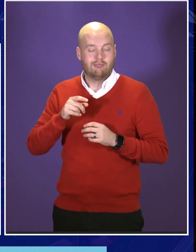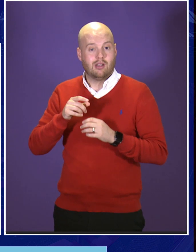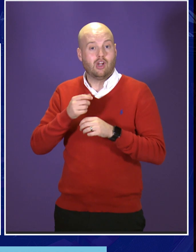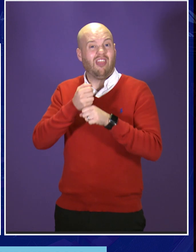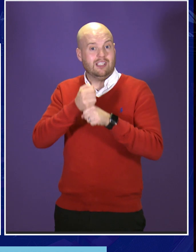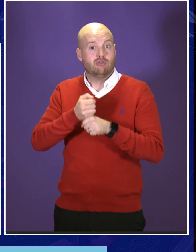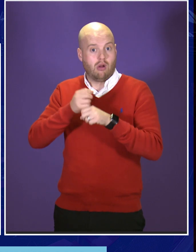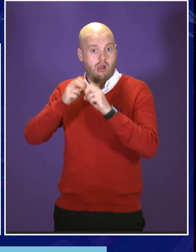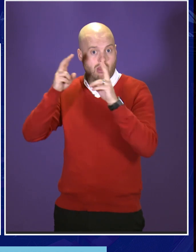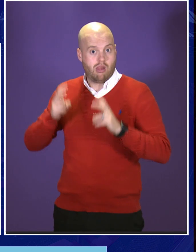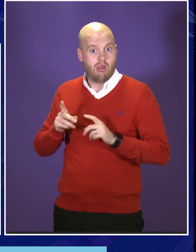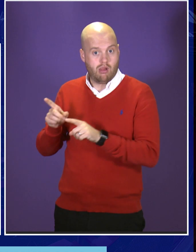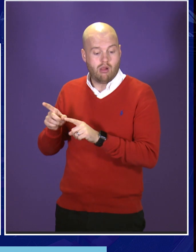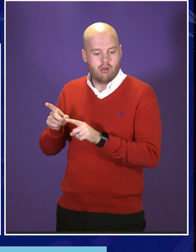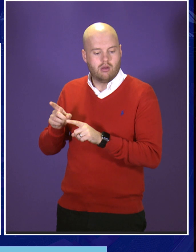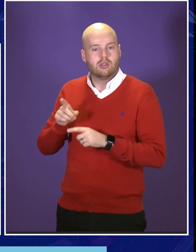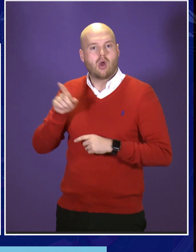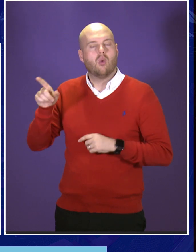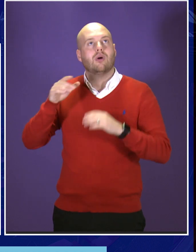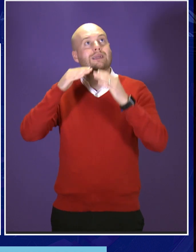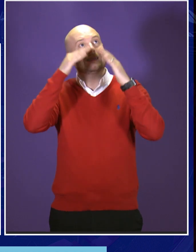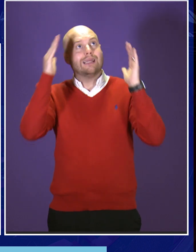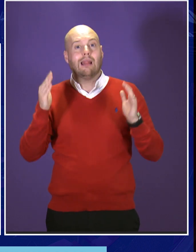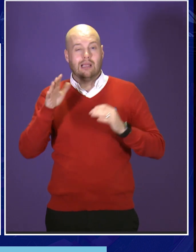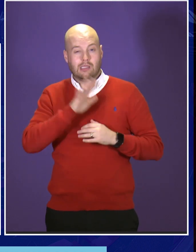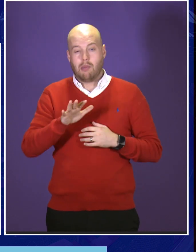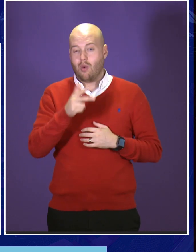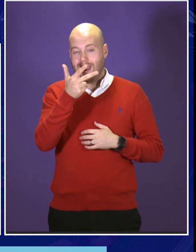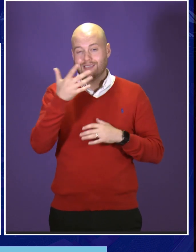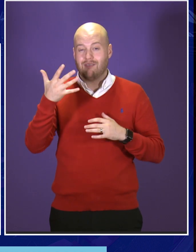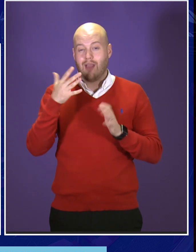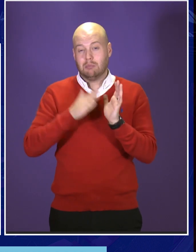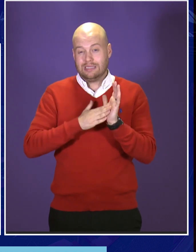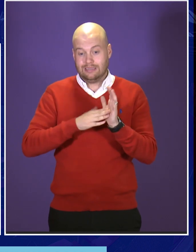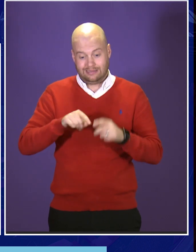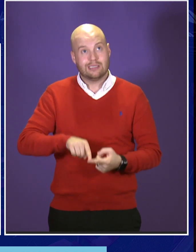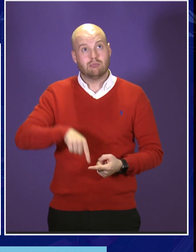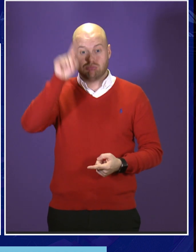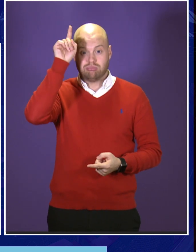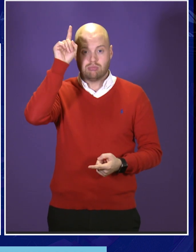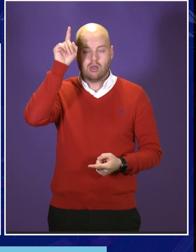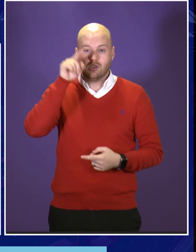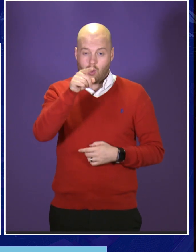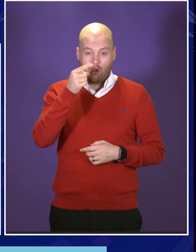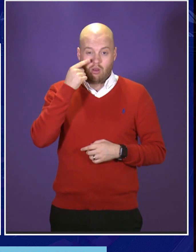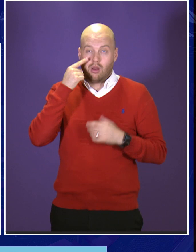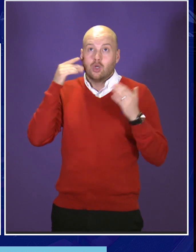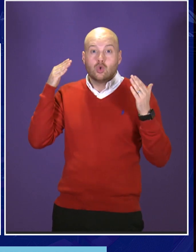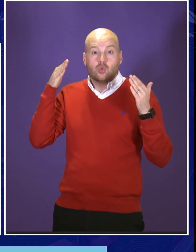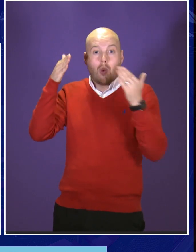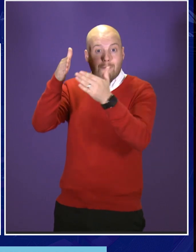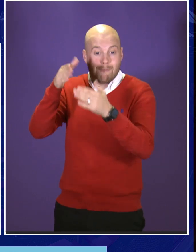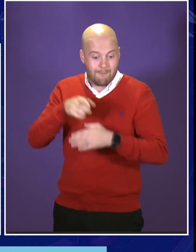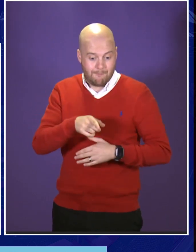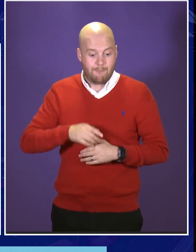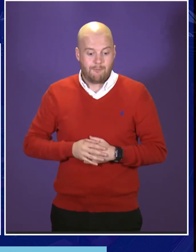ceiling is about 85 meters from the ground. So to give you an example of the photography that we do, if you zoom in, looking